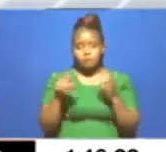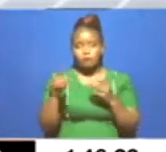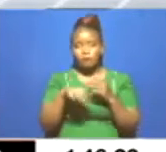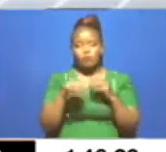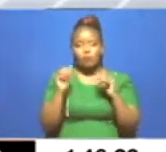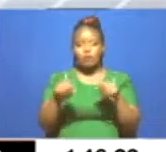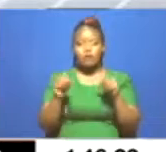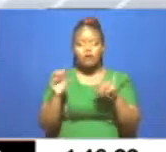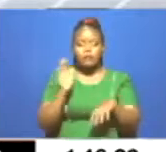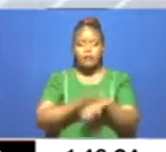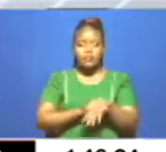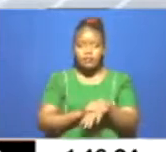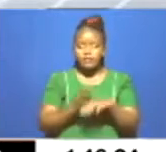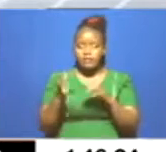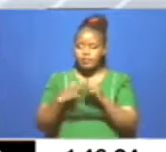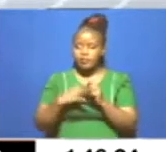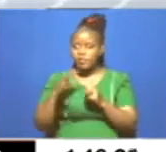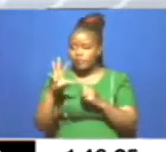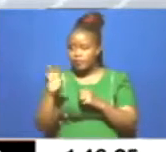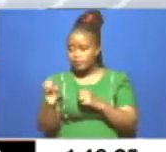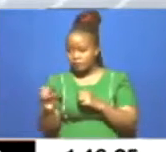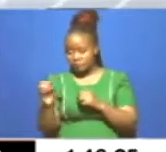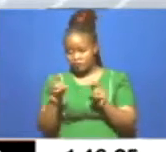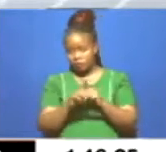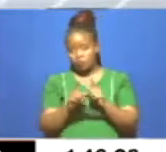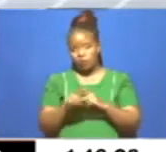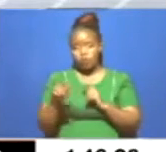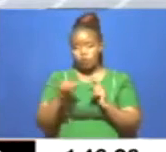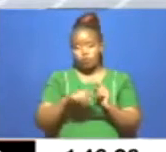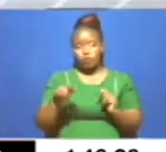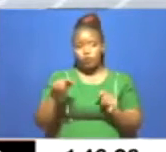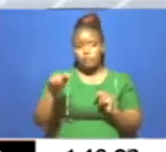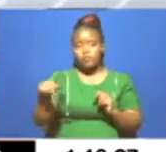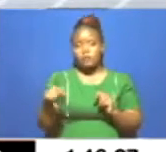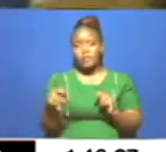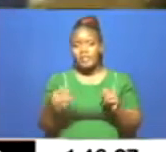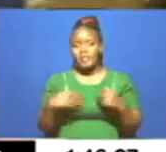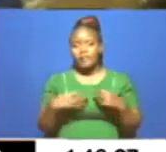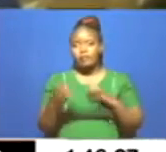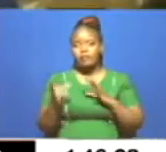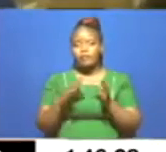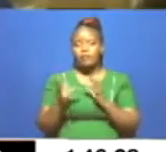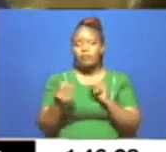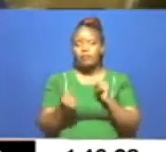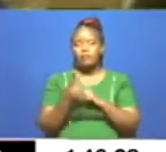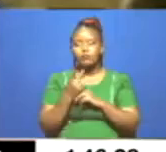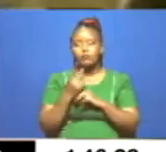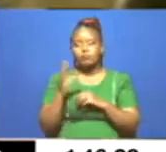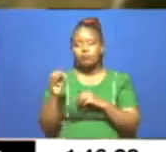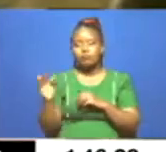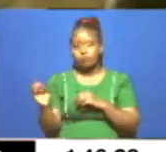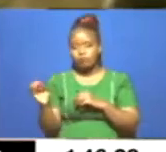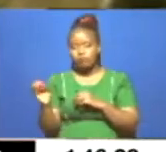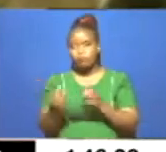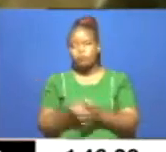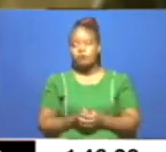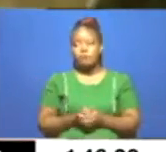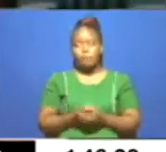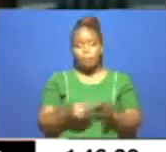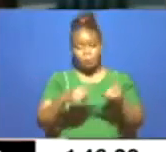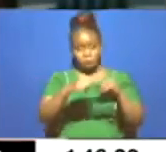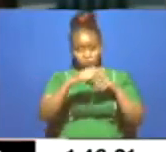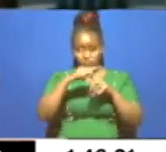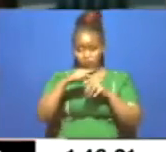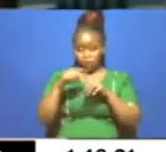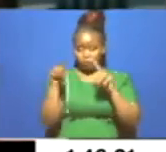kilowatt. So, and our demand is about 1200 kilowatt. Among the positive of the solar system